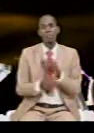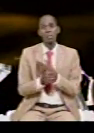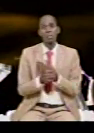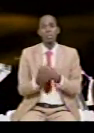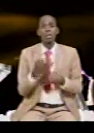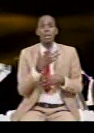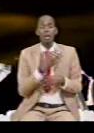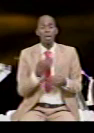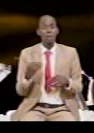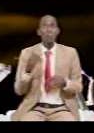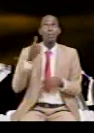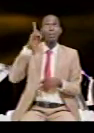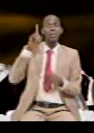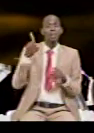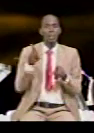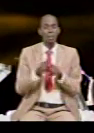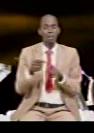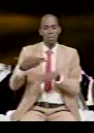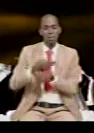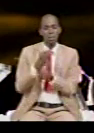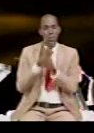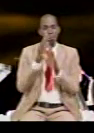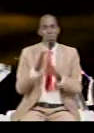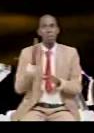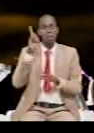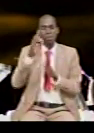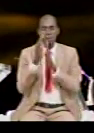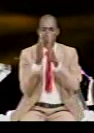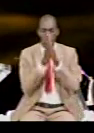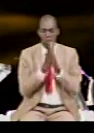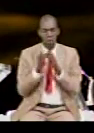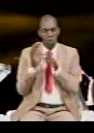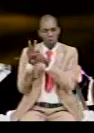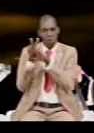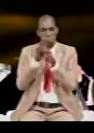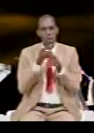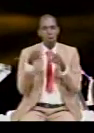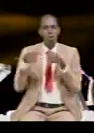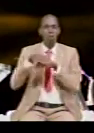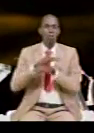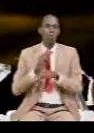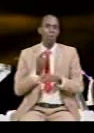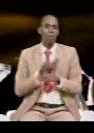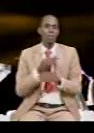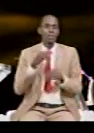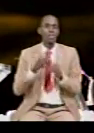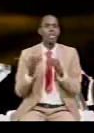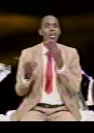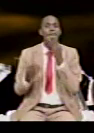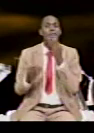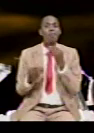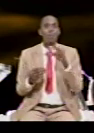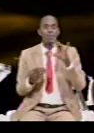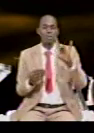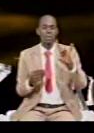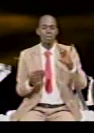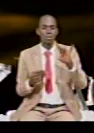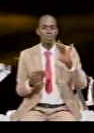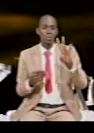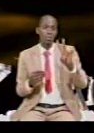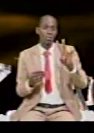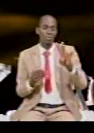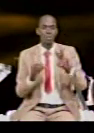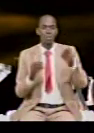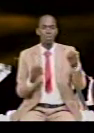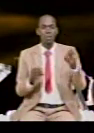he supplicates, he watches over us. In Hebrews chapter 7, Hebrews chapter 7, verse